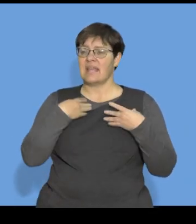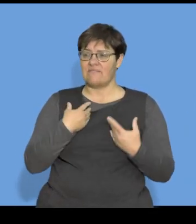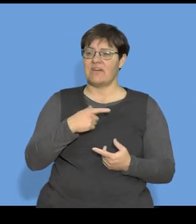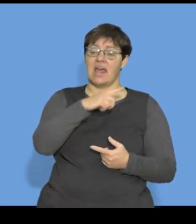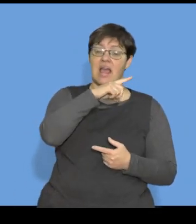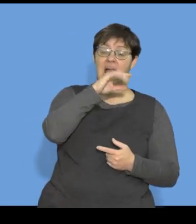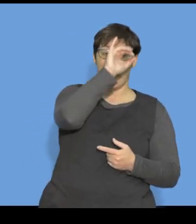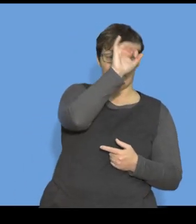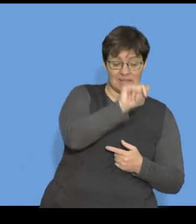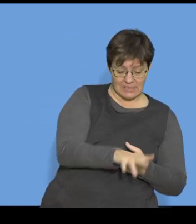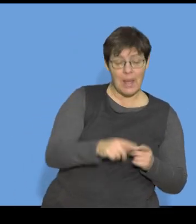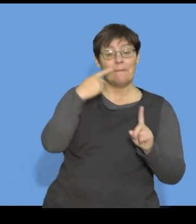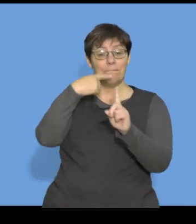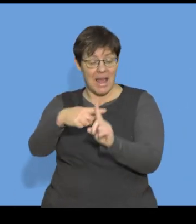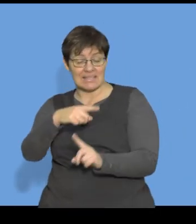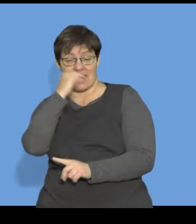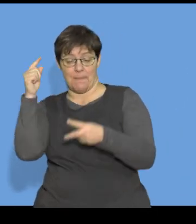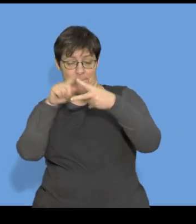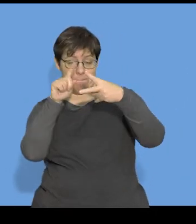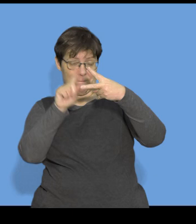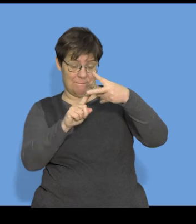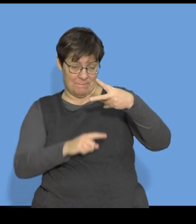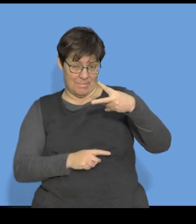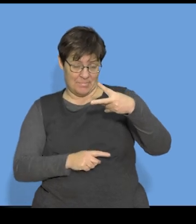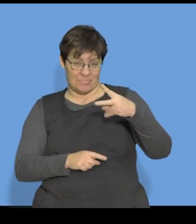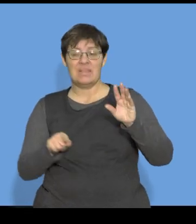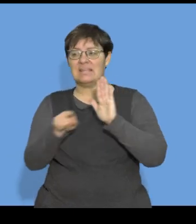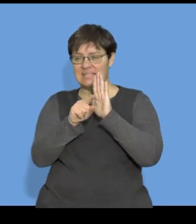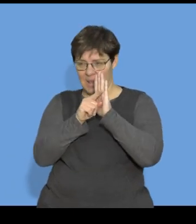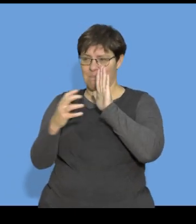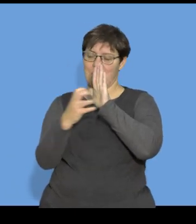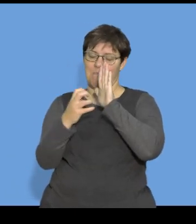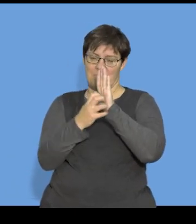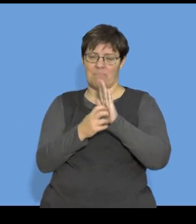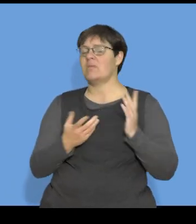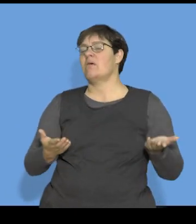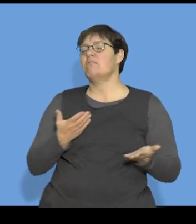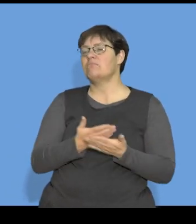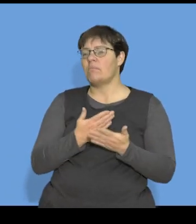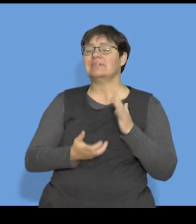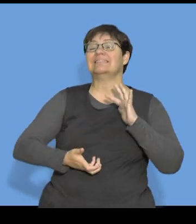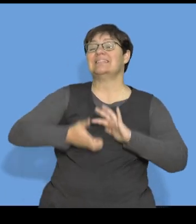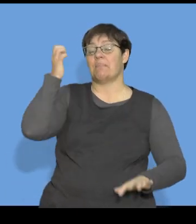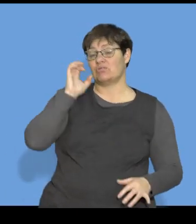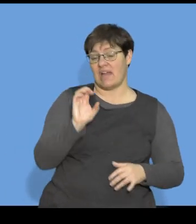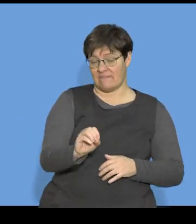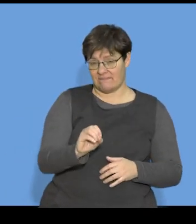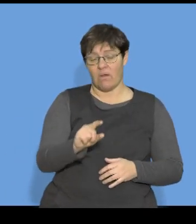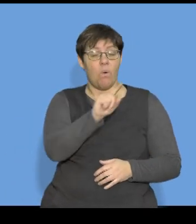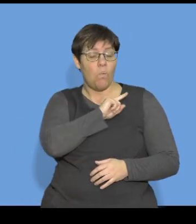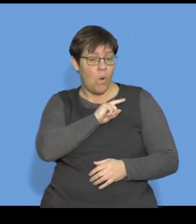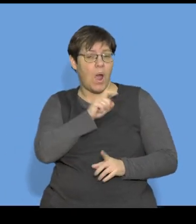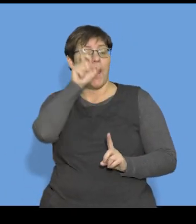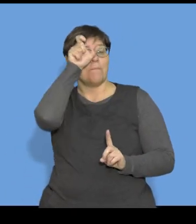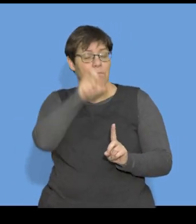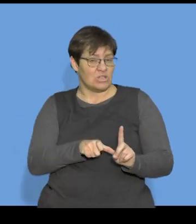the name of the neuron in the same diagram that is probably damaged if a person